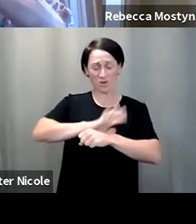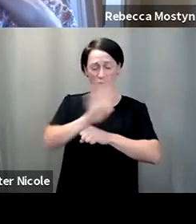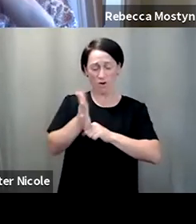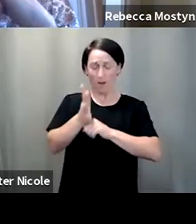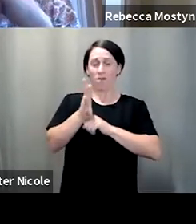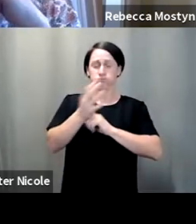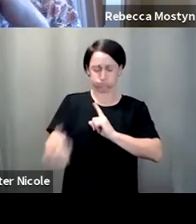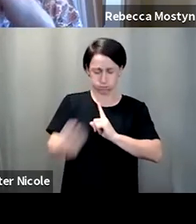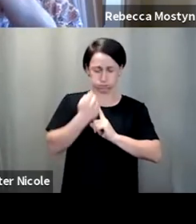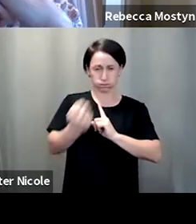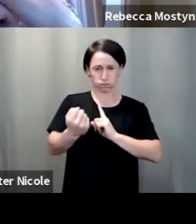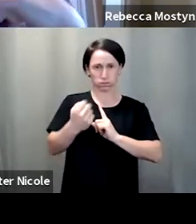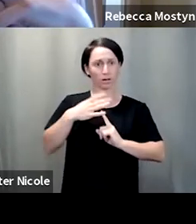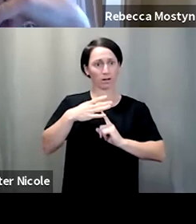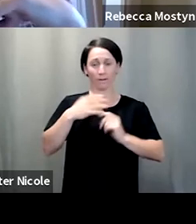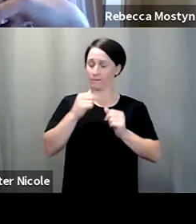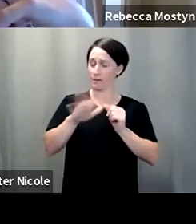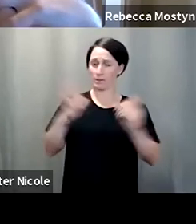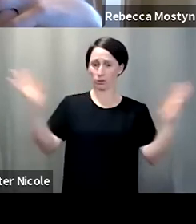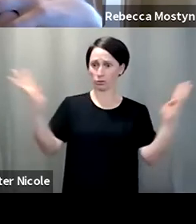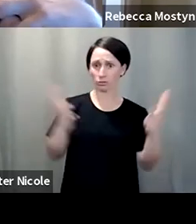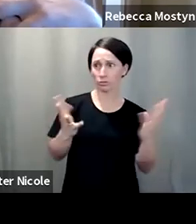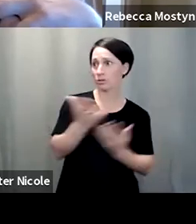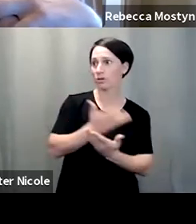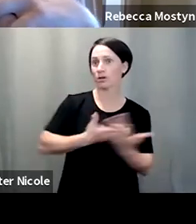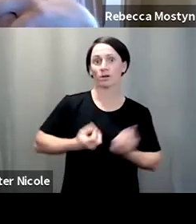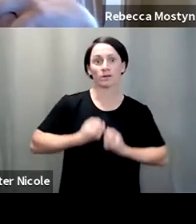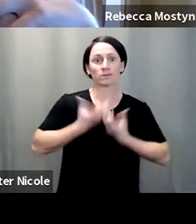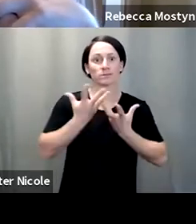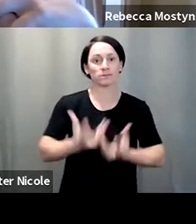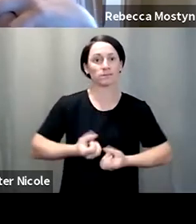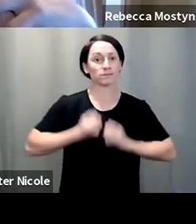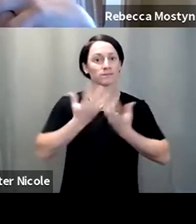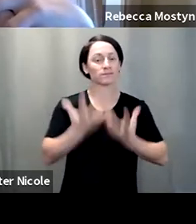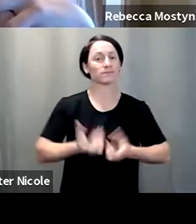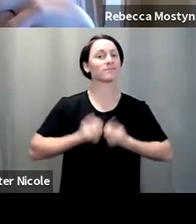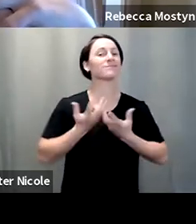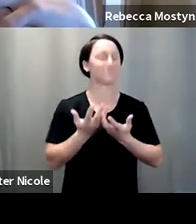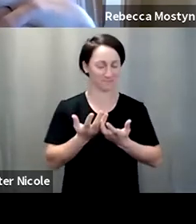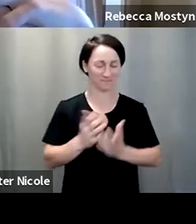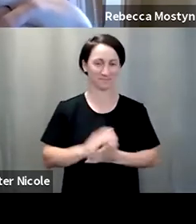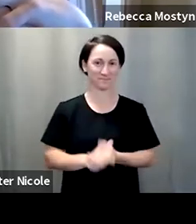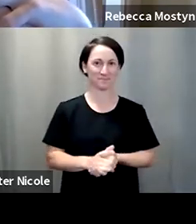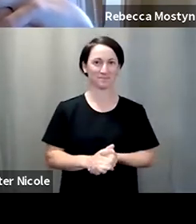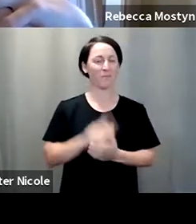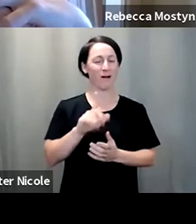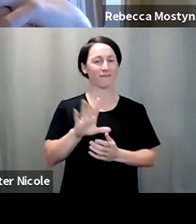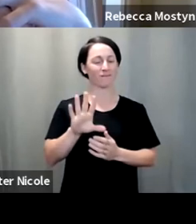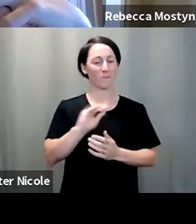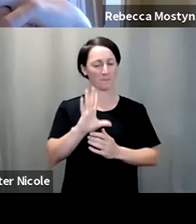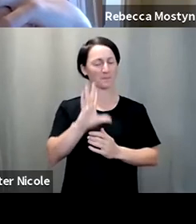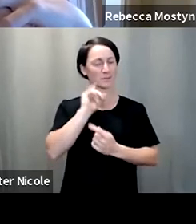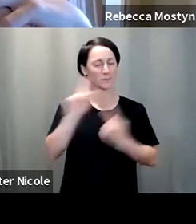need sessions, more and more sessions like that to collectively make sense. But one of the points that I took away with was the need to